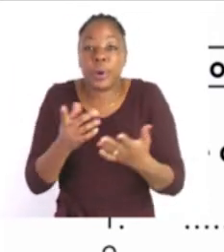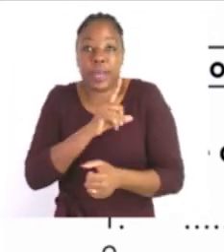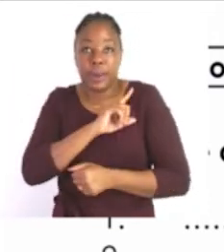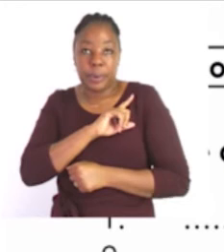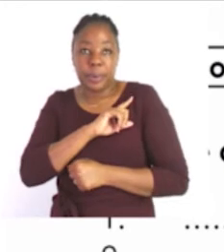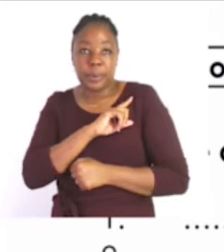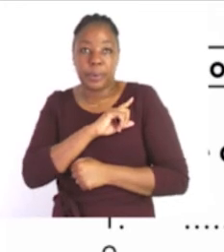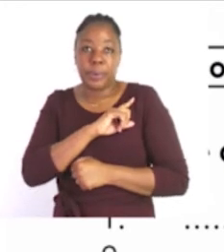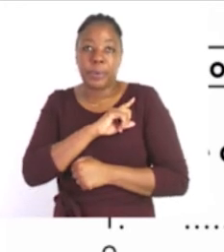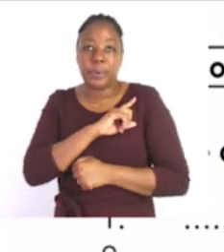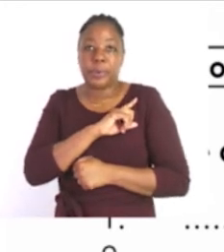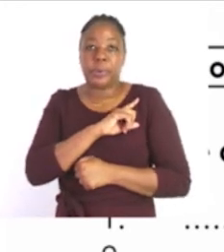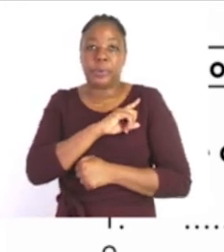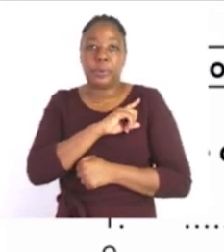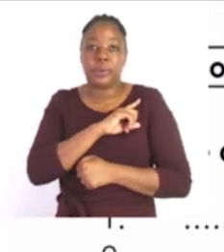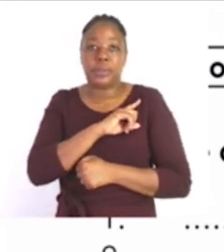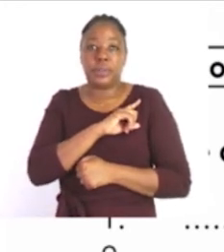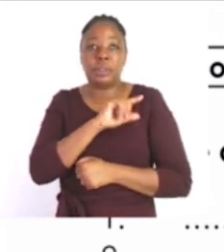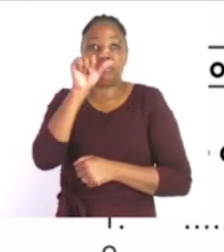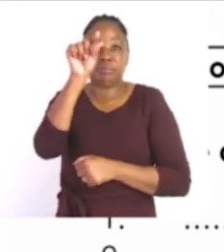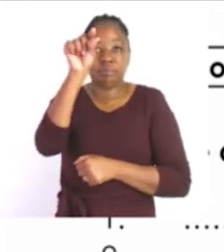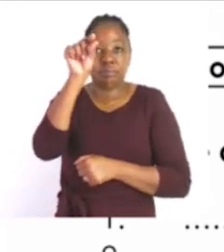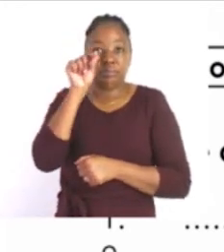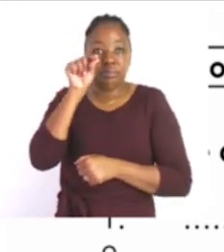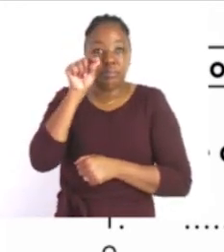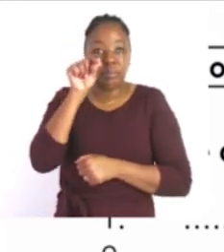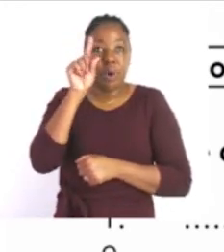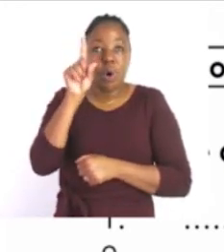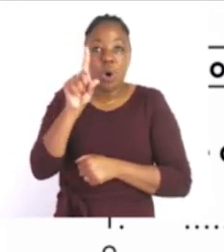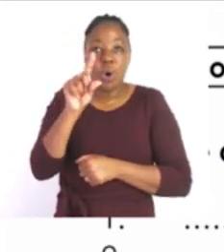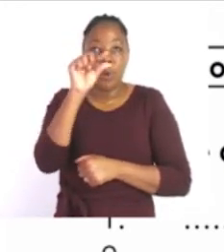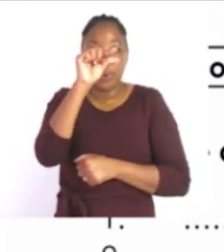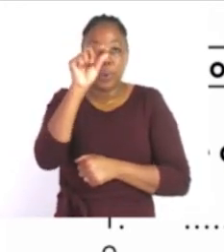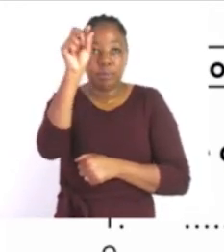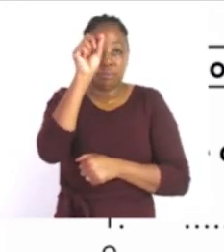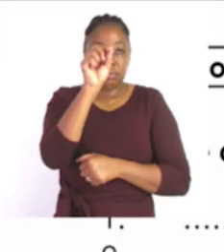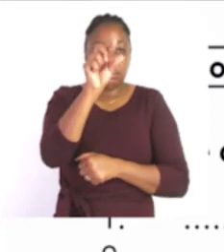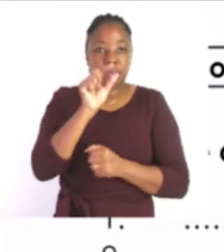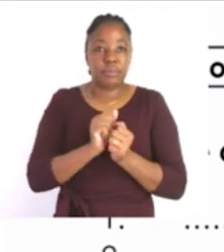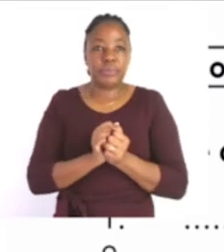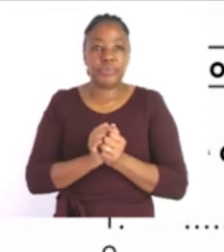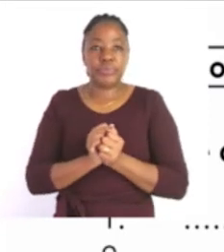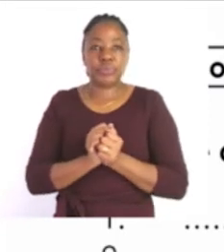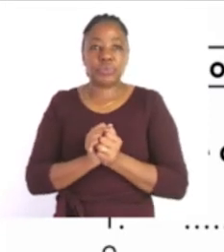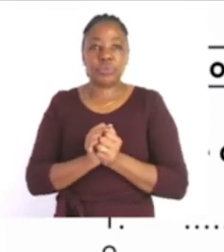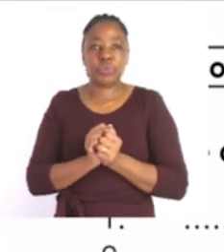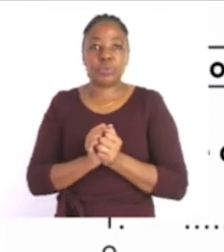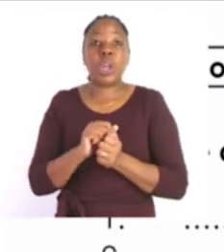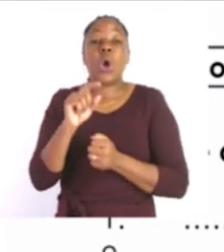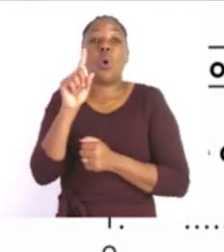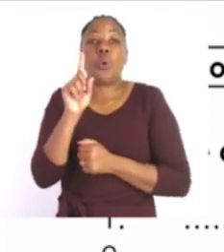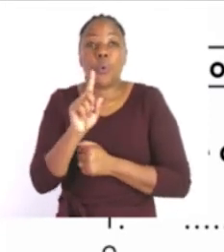correct ways of being used. So here, I would say the answer is